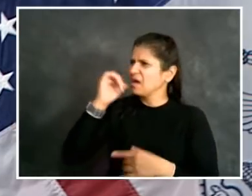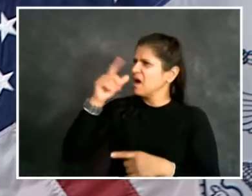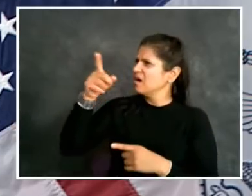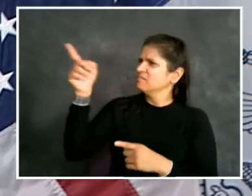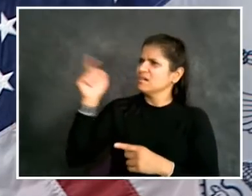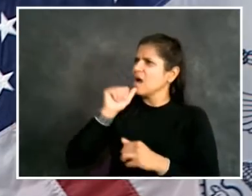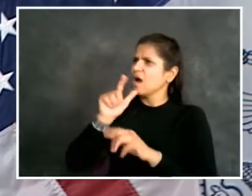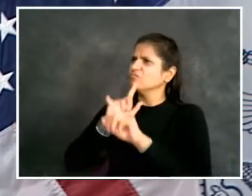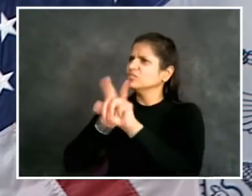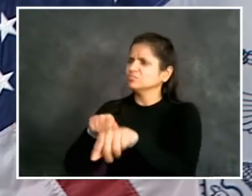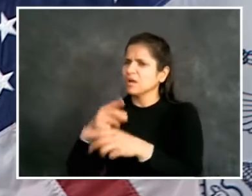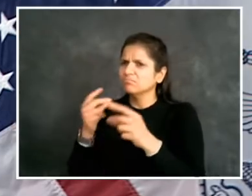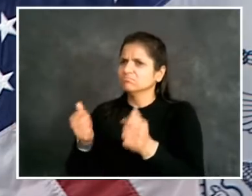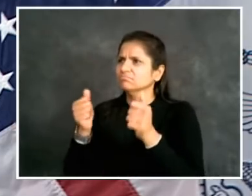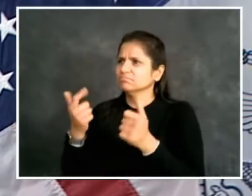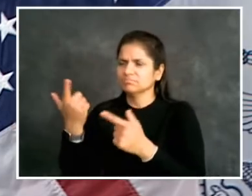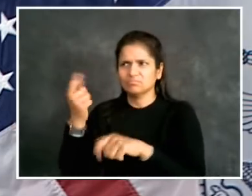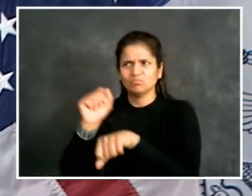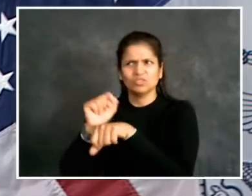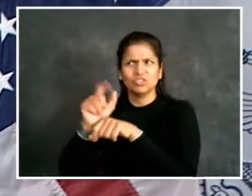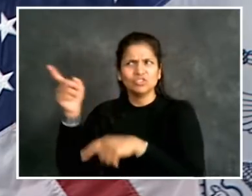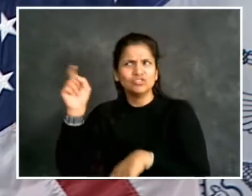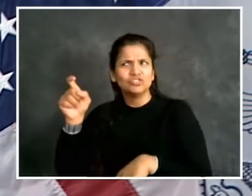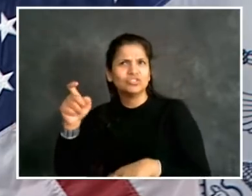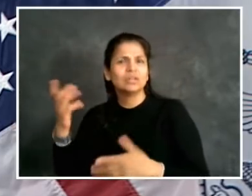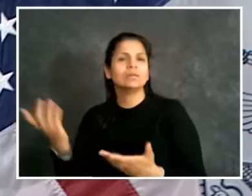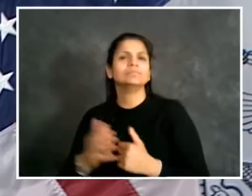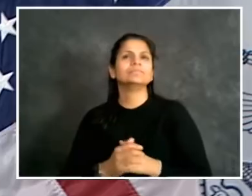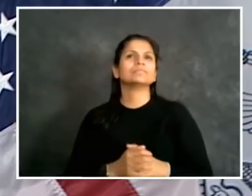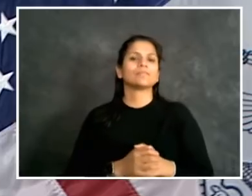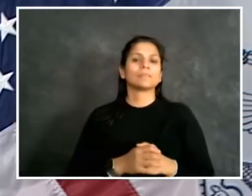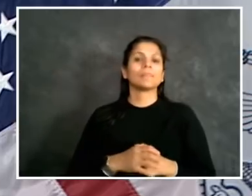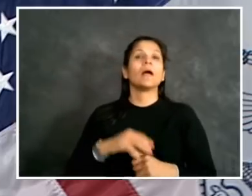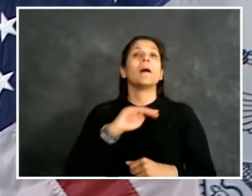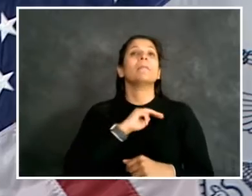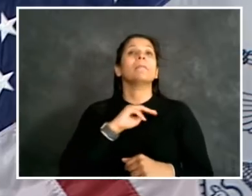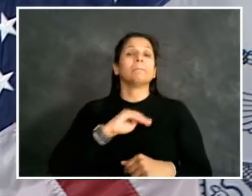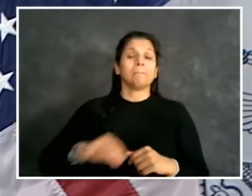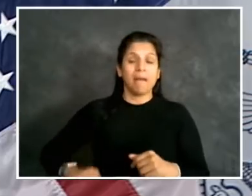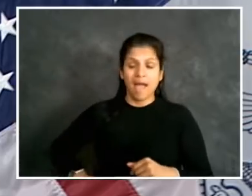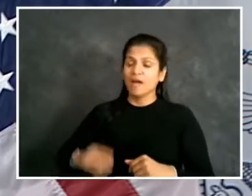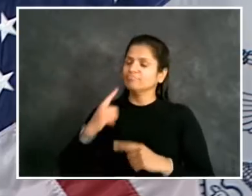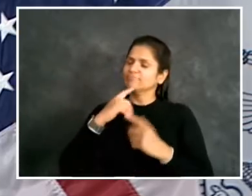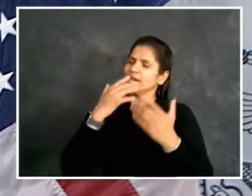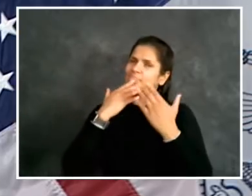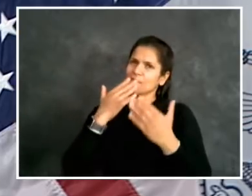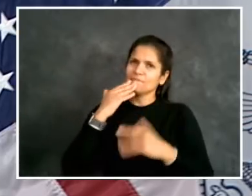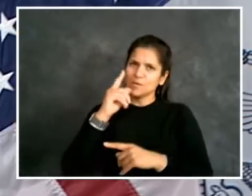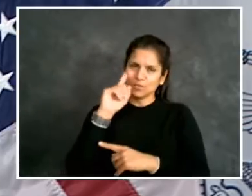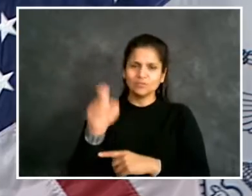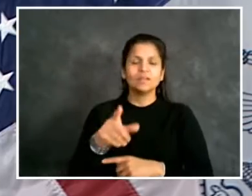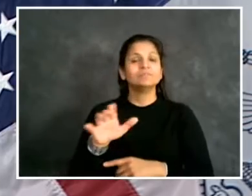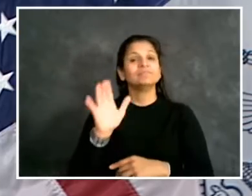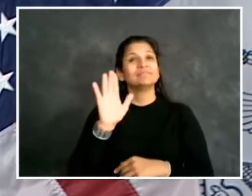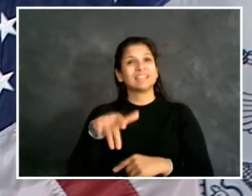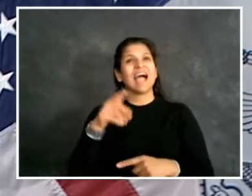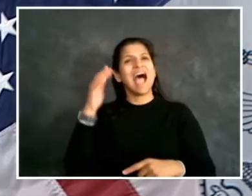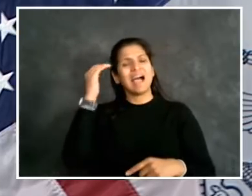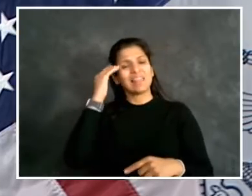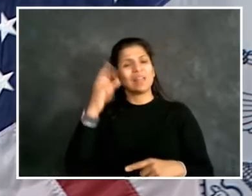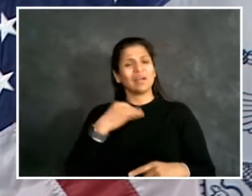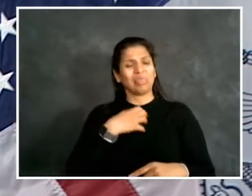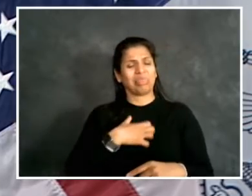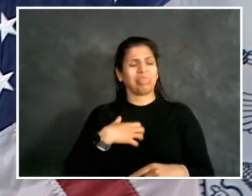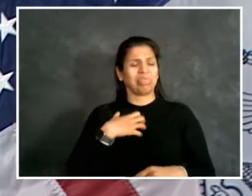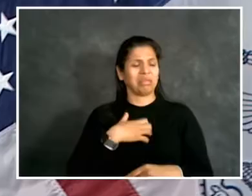Juliet, thank you for the question. I have to say it's a very graphic question, but thank you. As New Yorkers, unfortunately, we know way too much about rats,